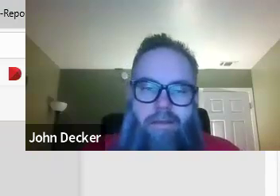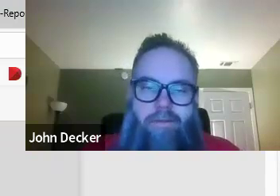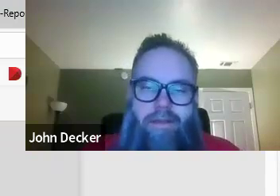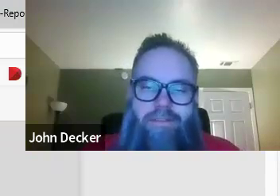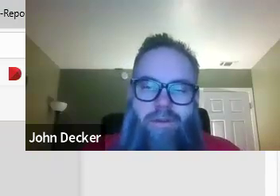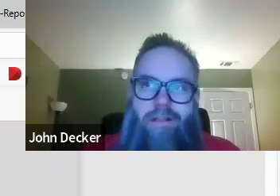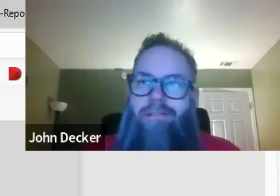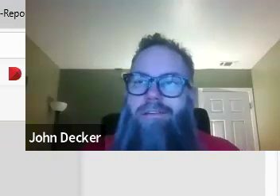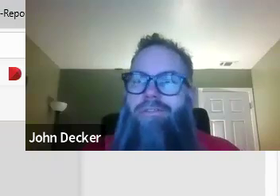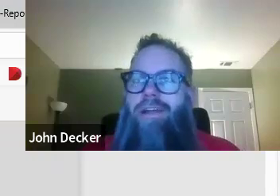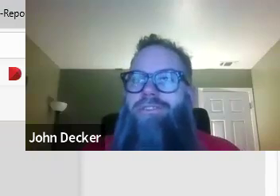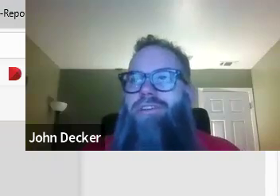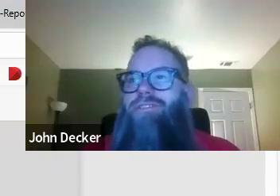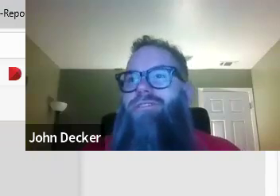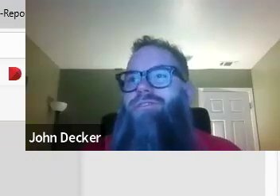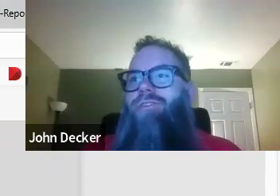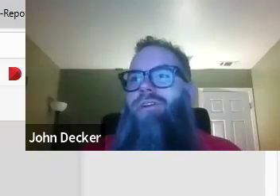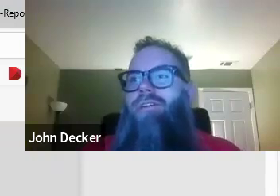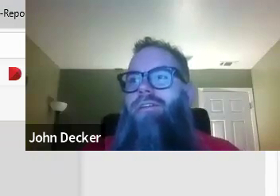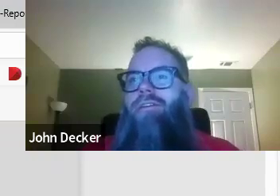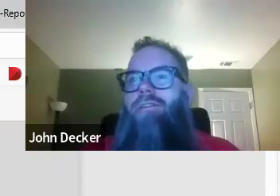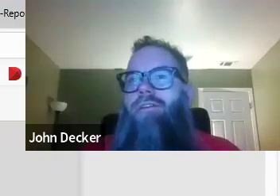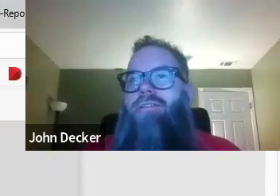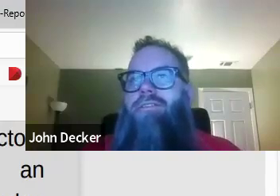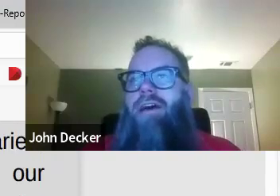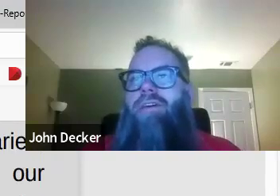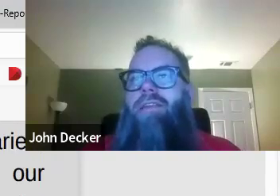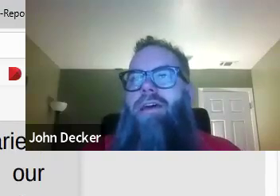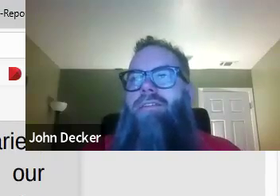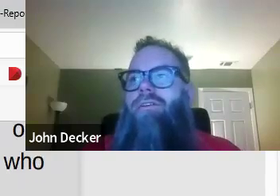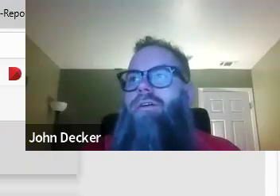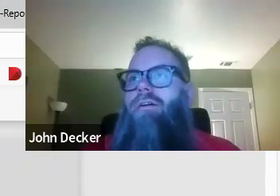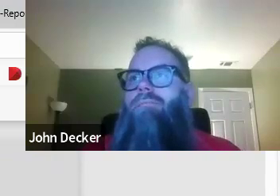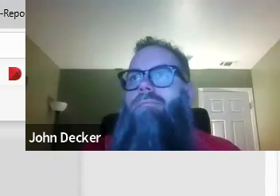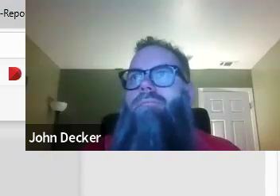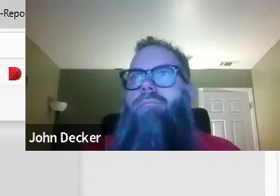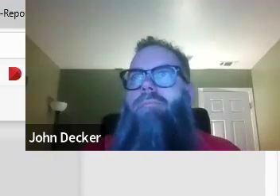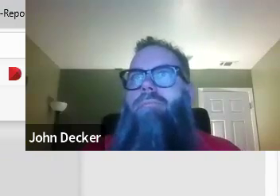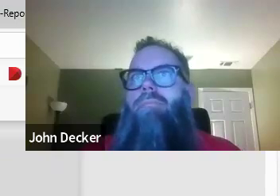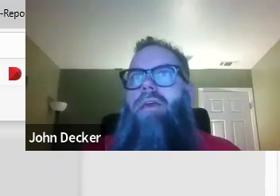Helen Neary as well. Congratulations to our staff that had their